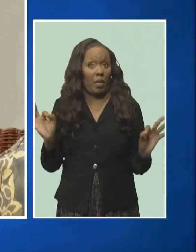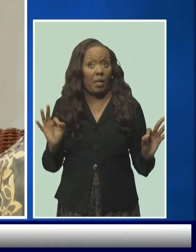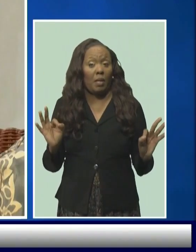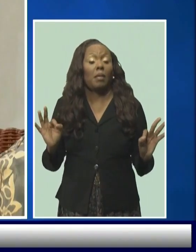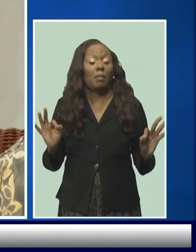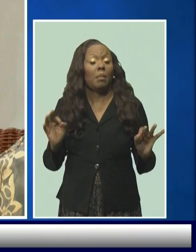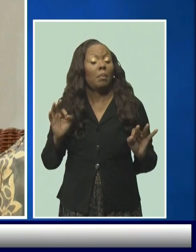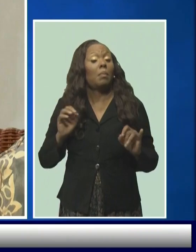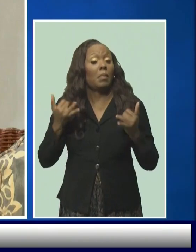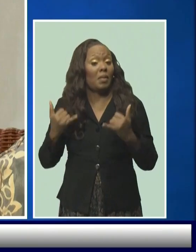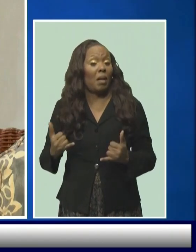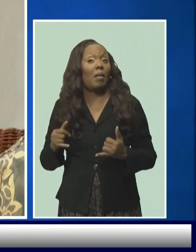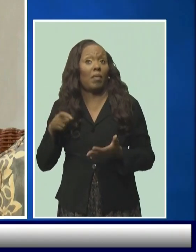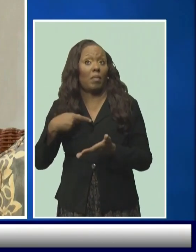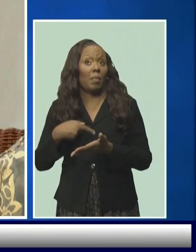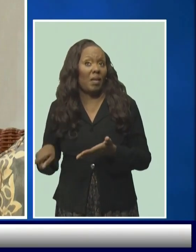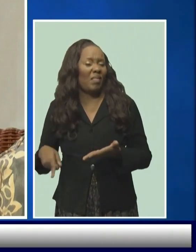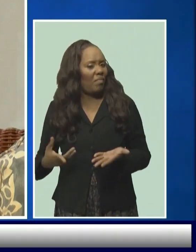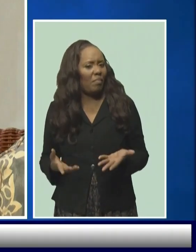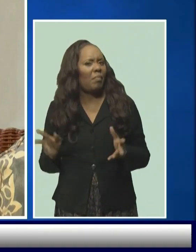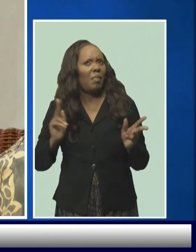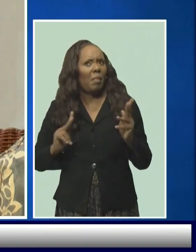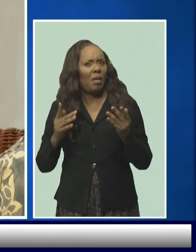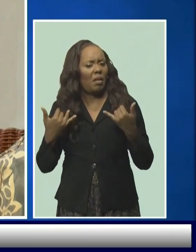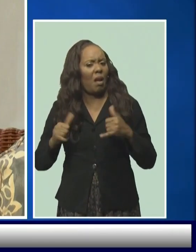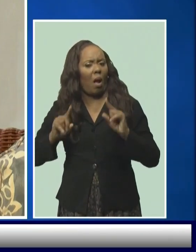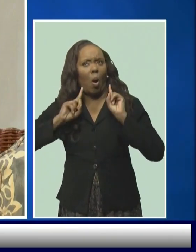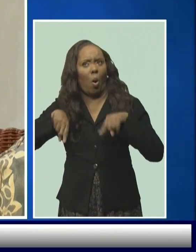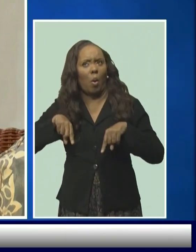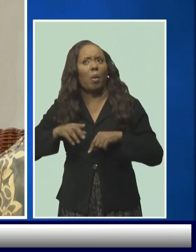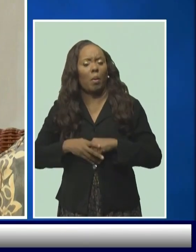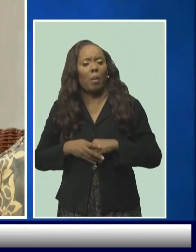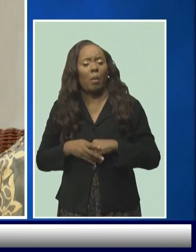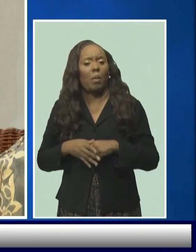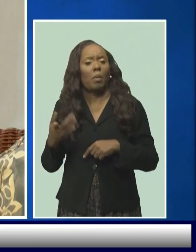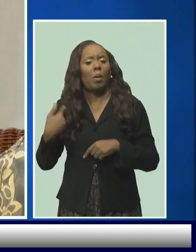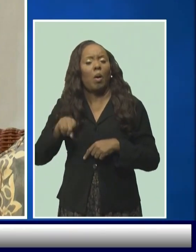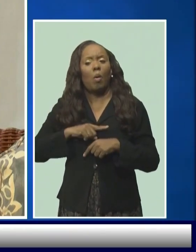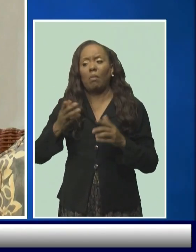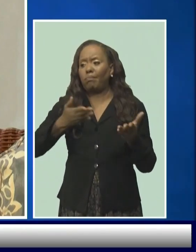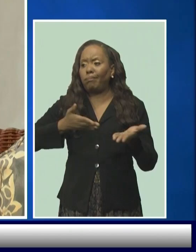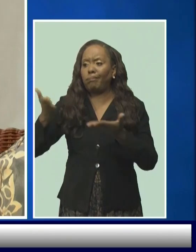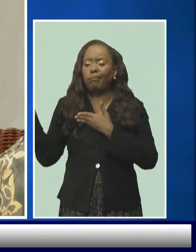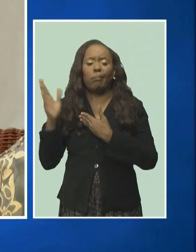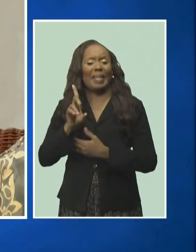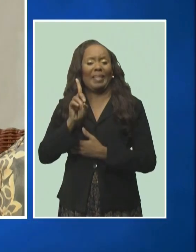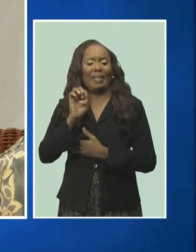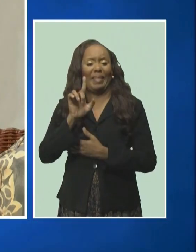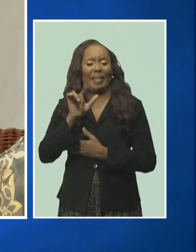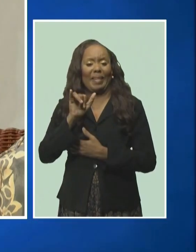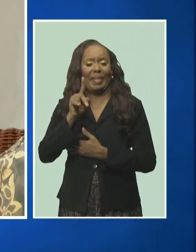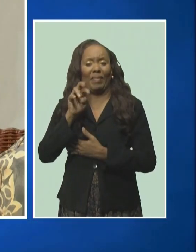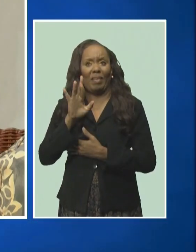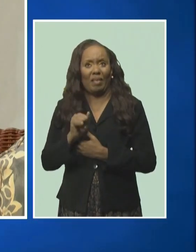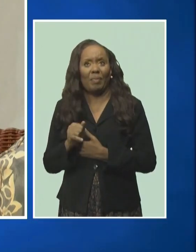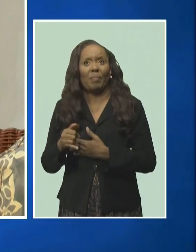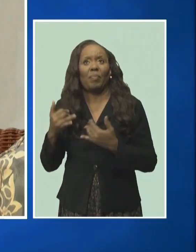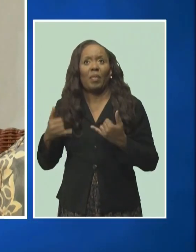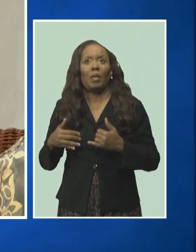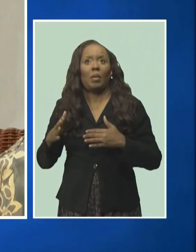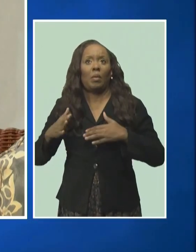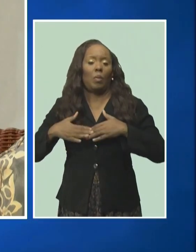have a lot of people, especially on Wednesday. You can come down, take a peep. I'm pretty sure you'll like what there is in our commercial center. We are having